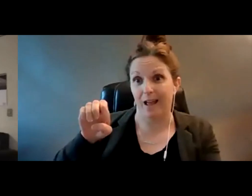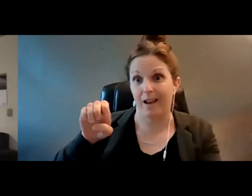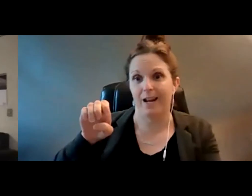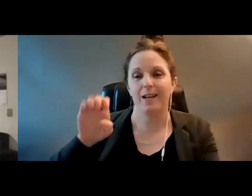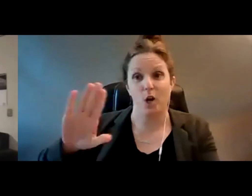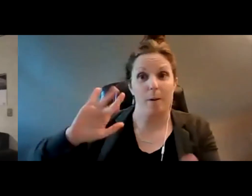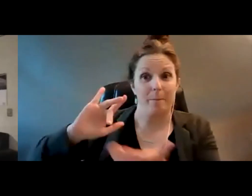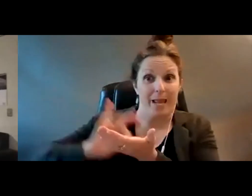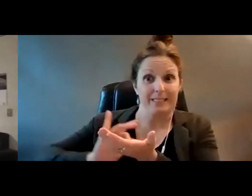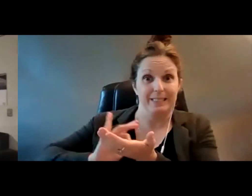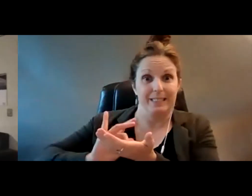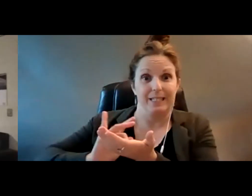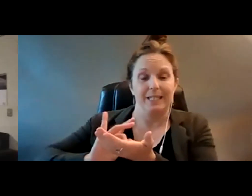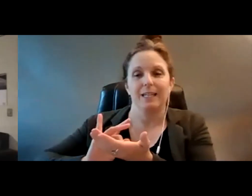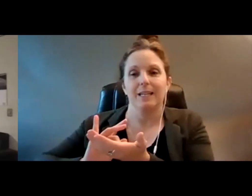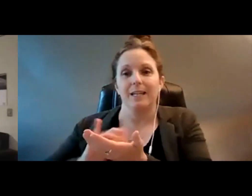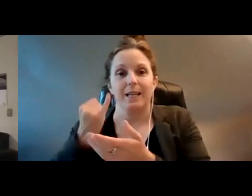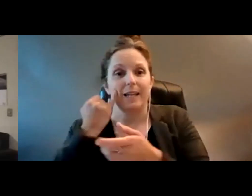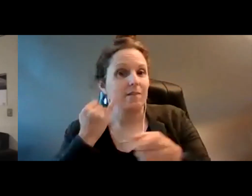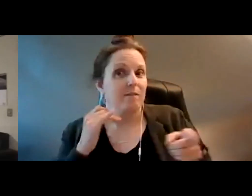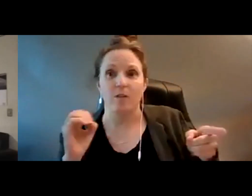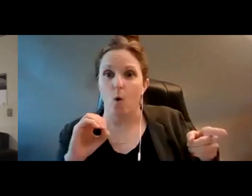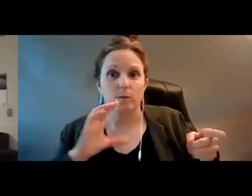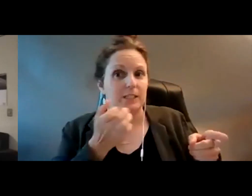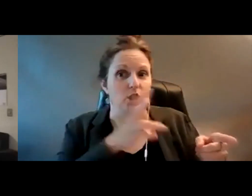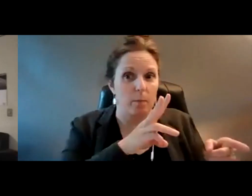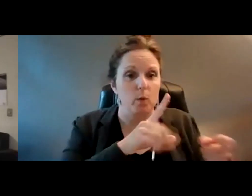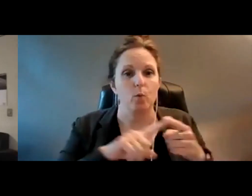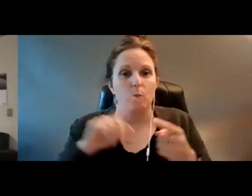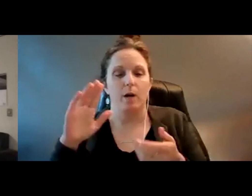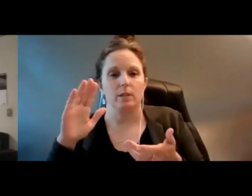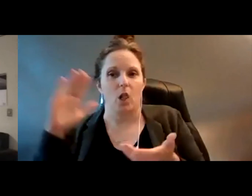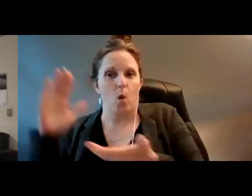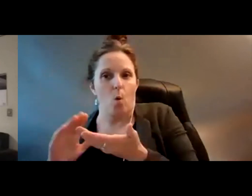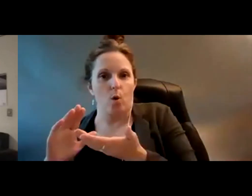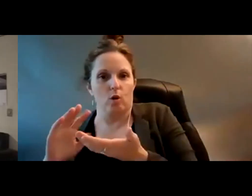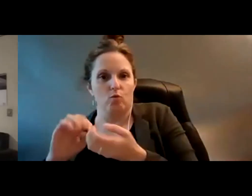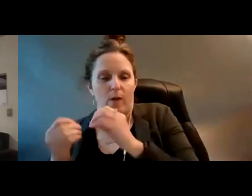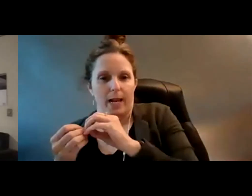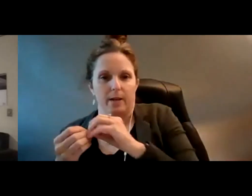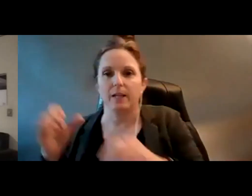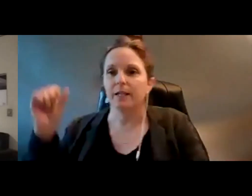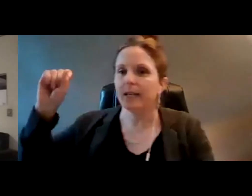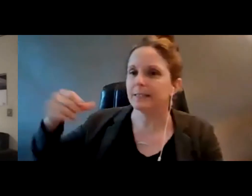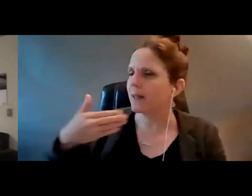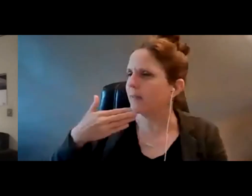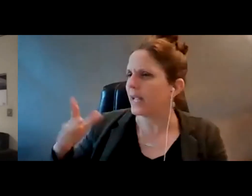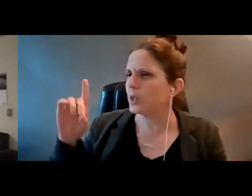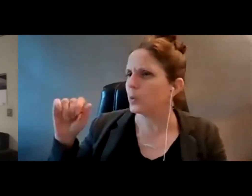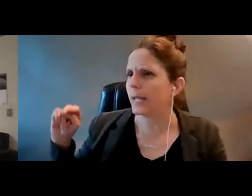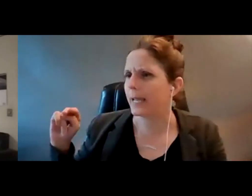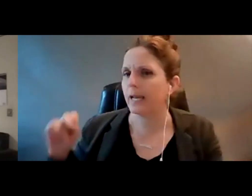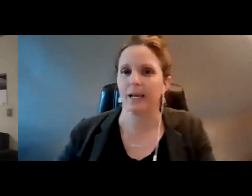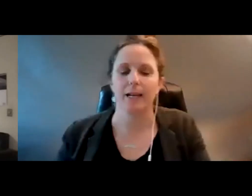varenicline in the participants prescribed varenicline? I'm going to pronounce that horribly, I'm sorry. That's okay,